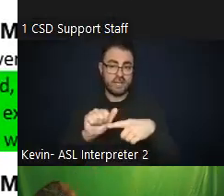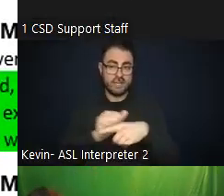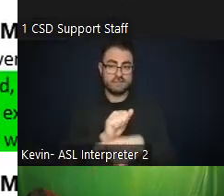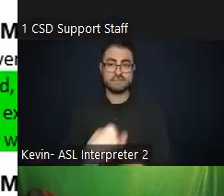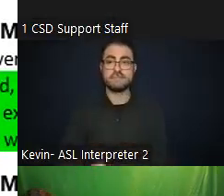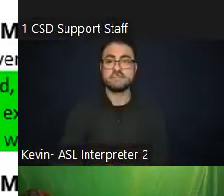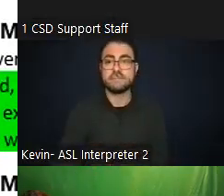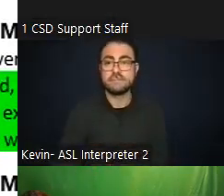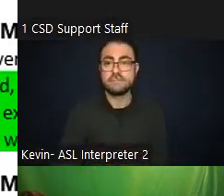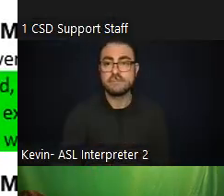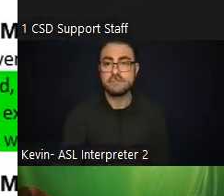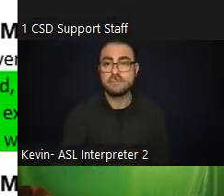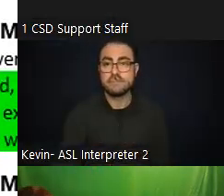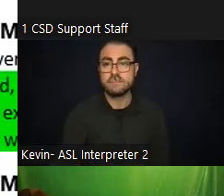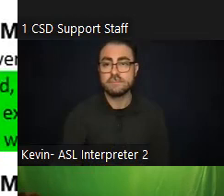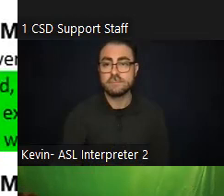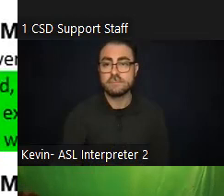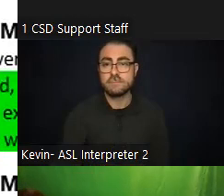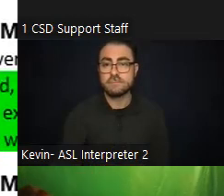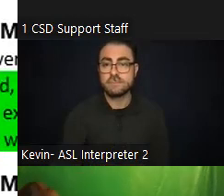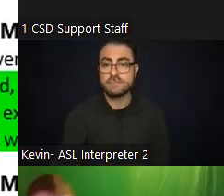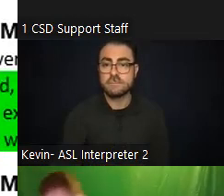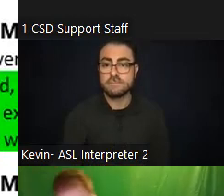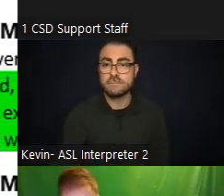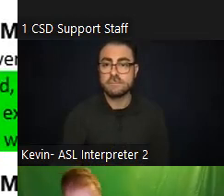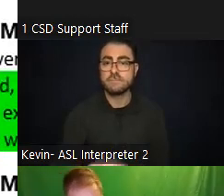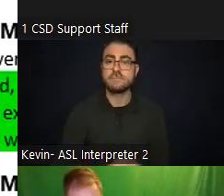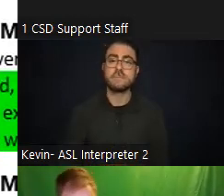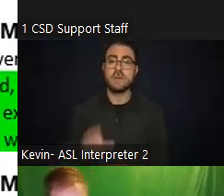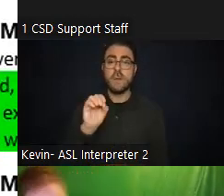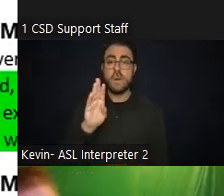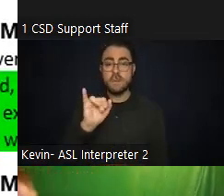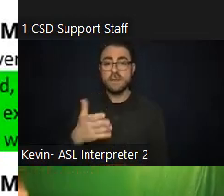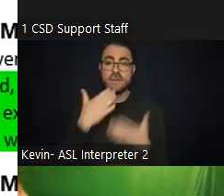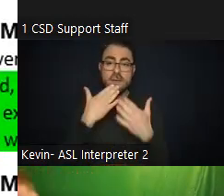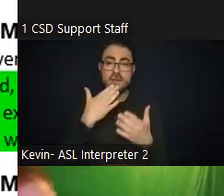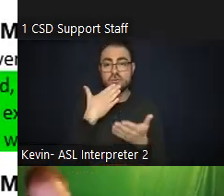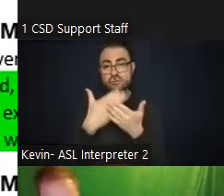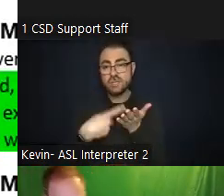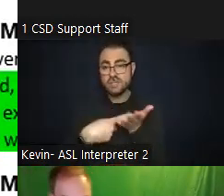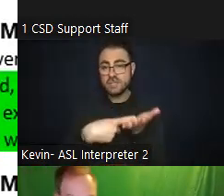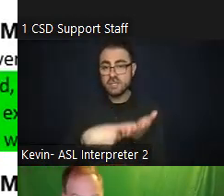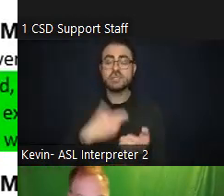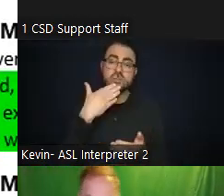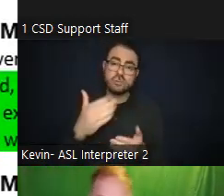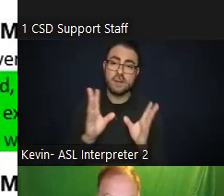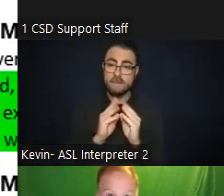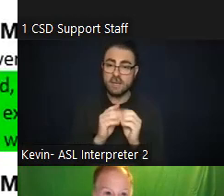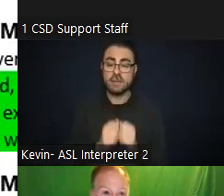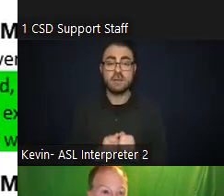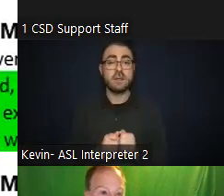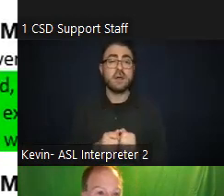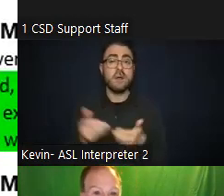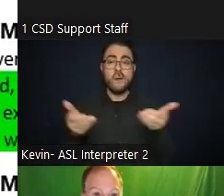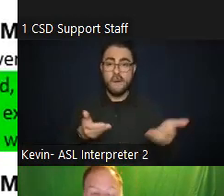Awesome. Thank you guys for coming back. Great discussions, great meeting. Let's continue forward, get through a lot of this. So onboarding process and